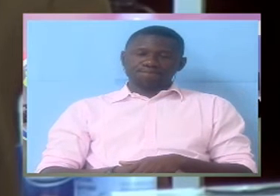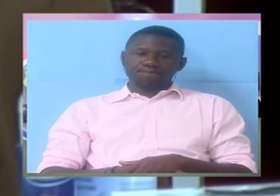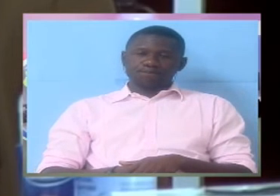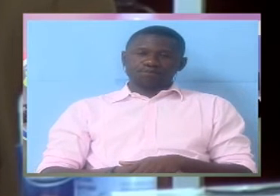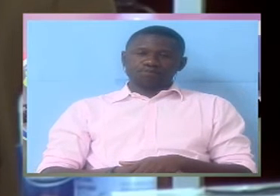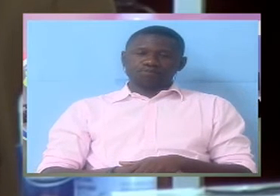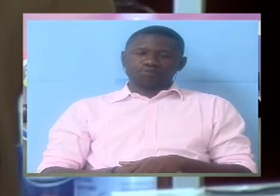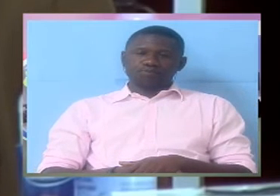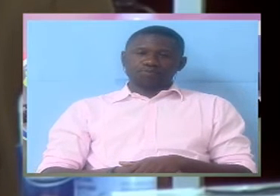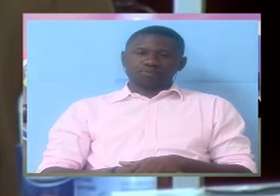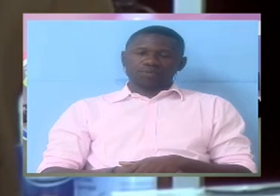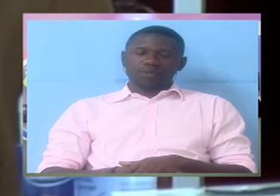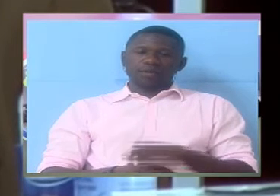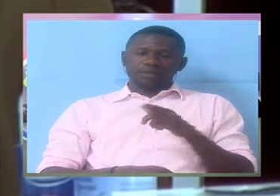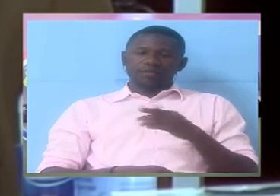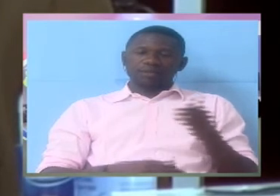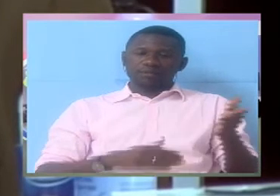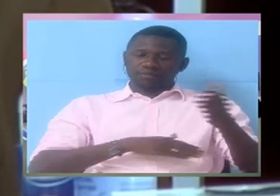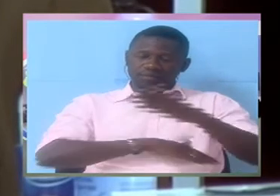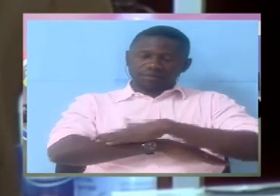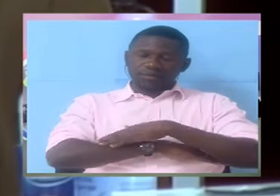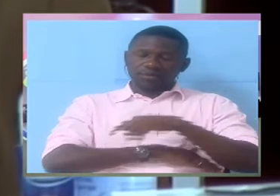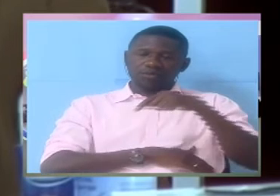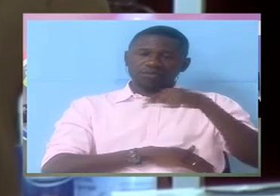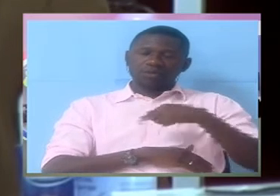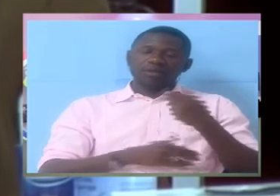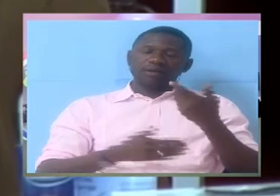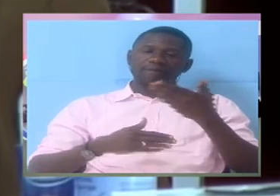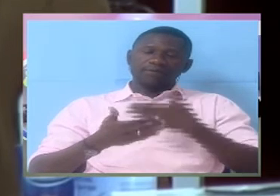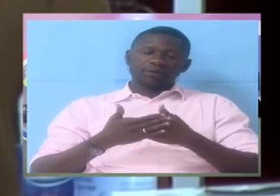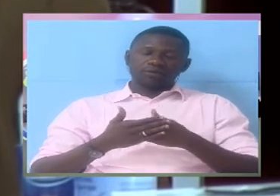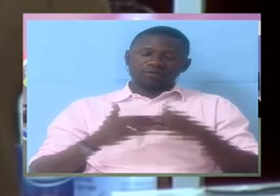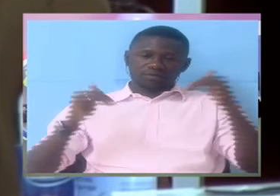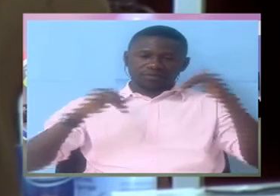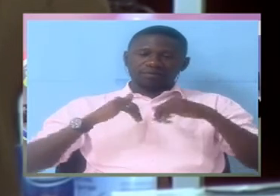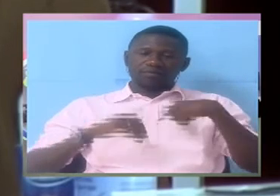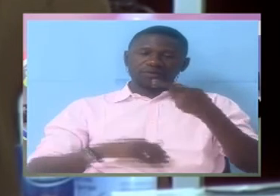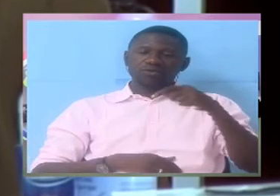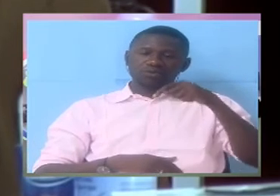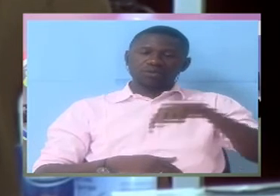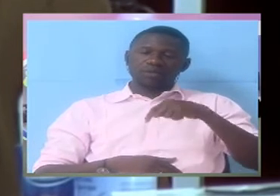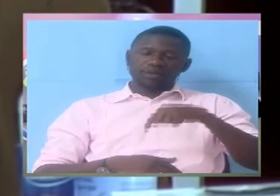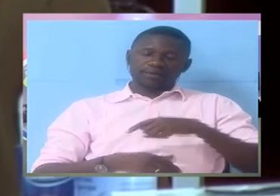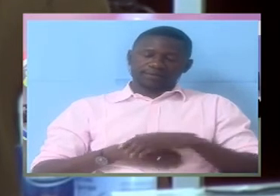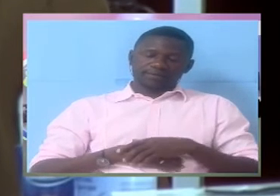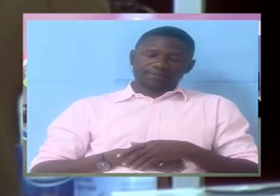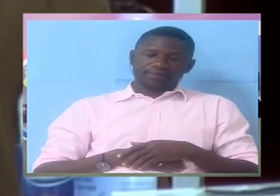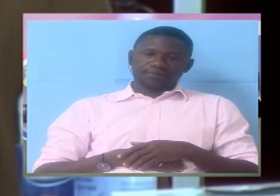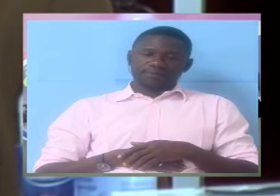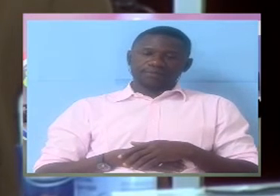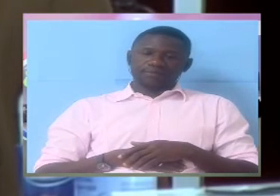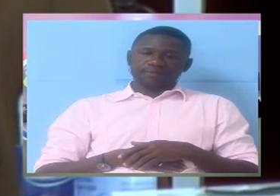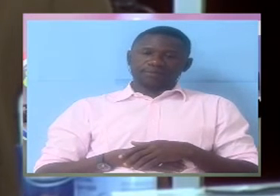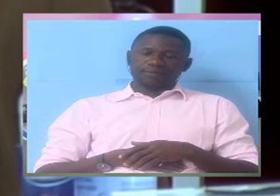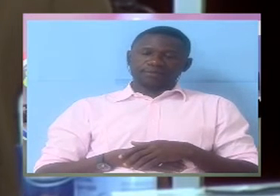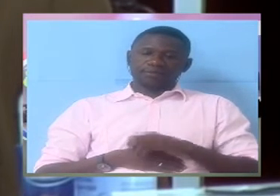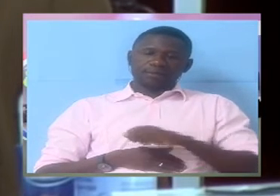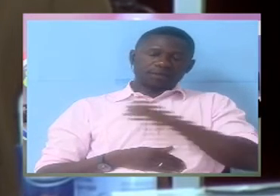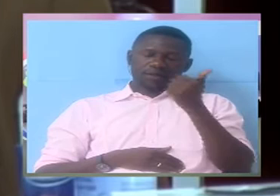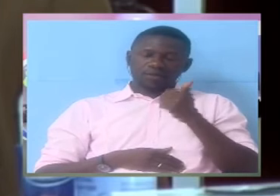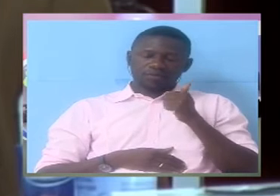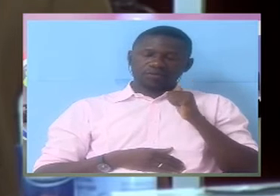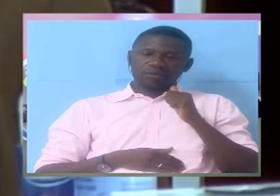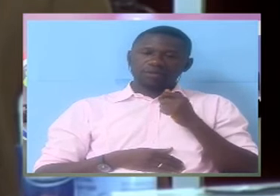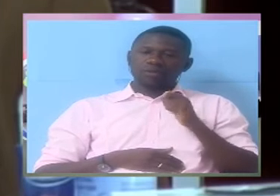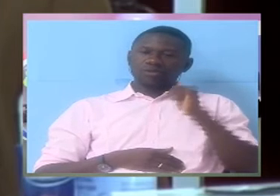lingula This brings us to the end of our proceedings for today. Bitumbim bedal na janne. And we will